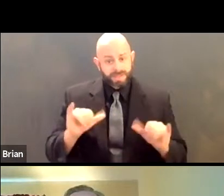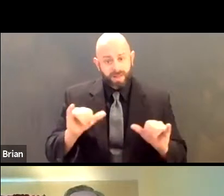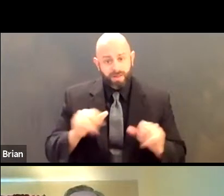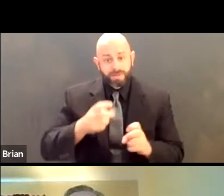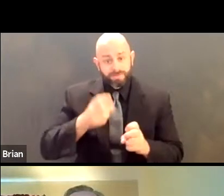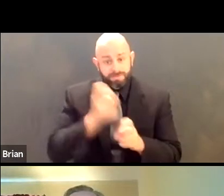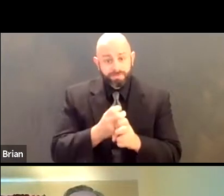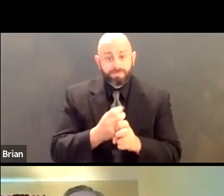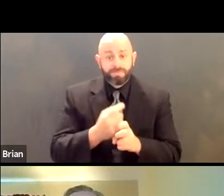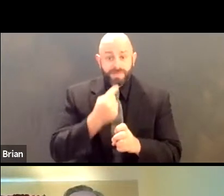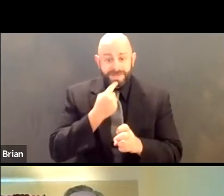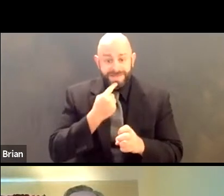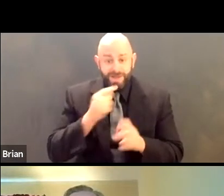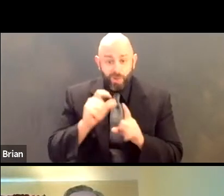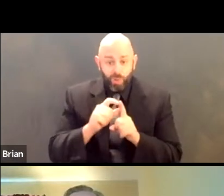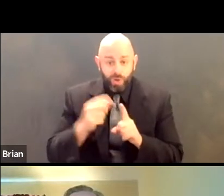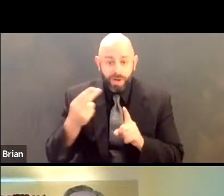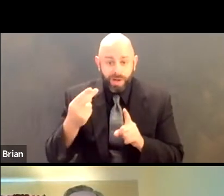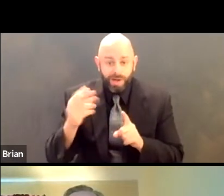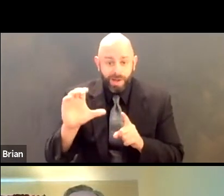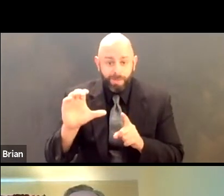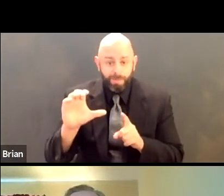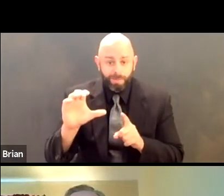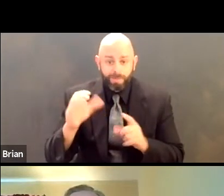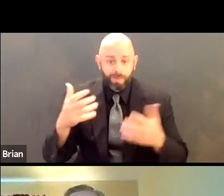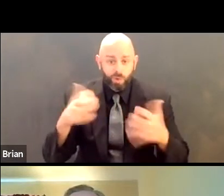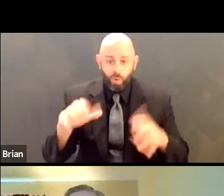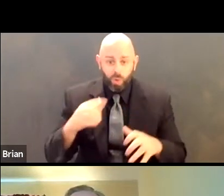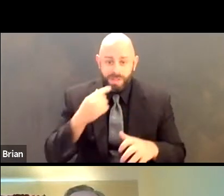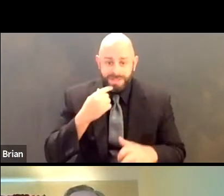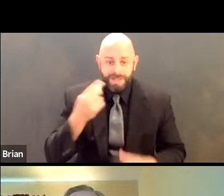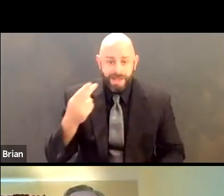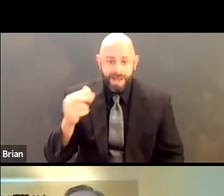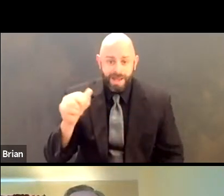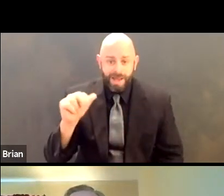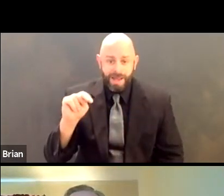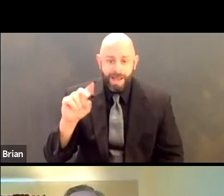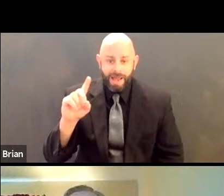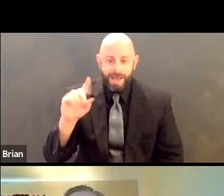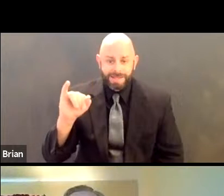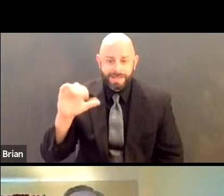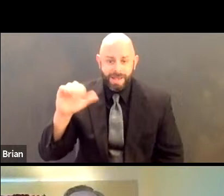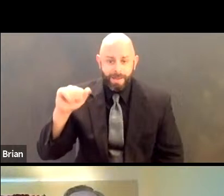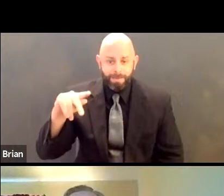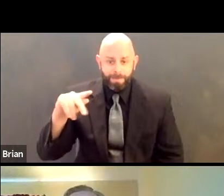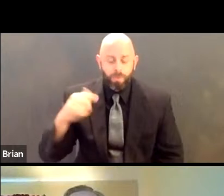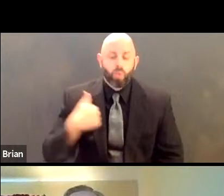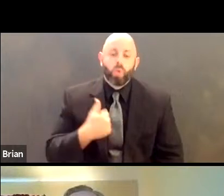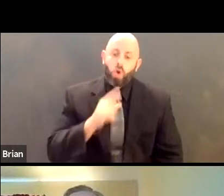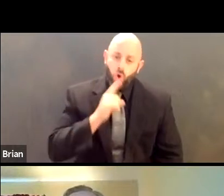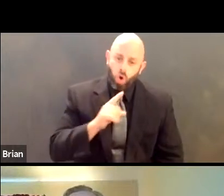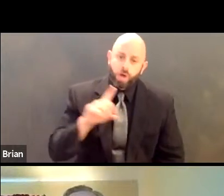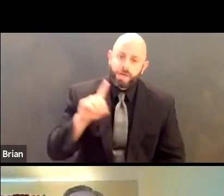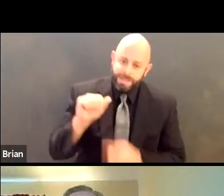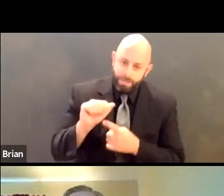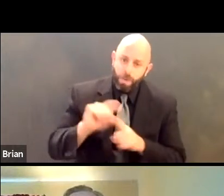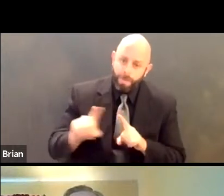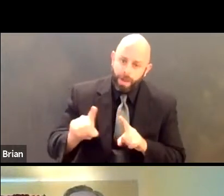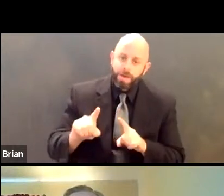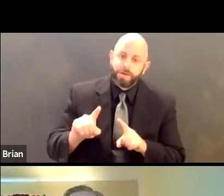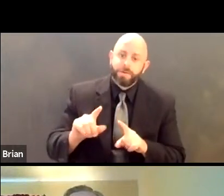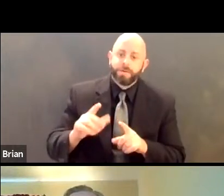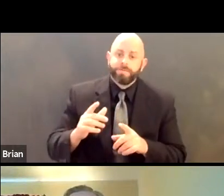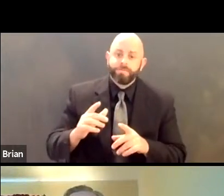say handicap, and you don't want to say handicap. We are disabled, but differently. And